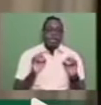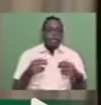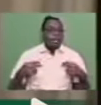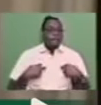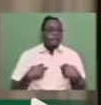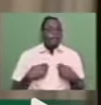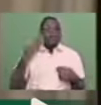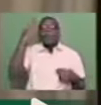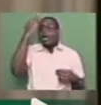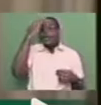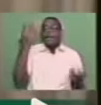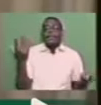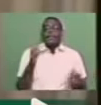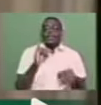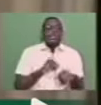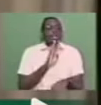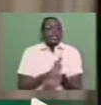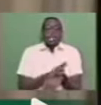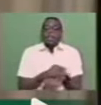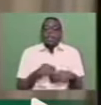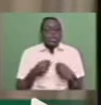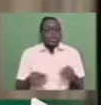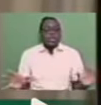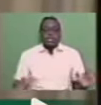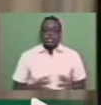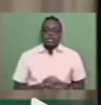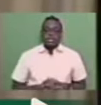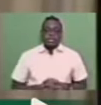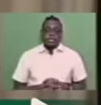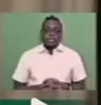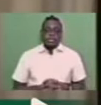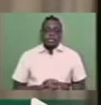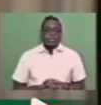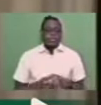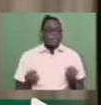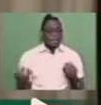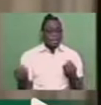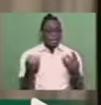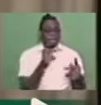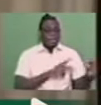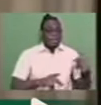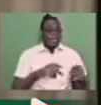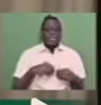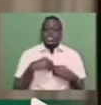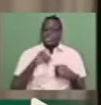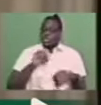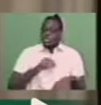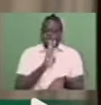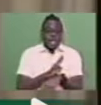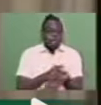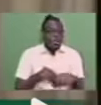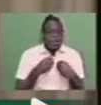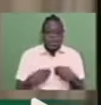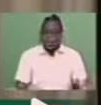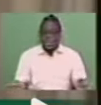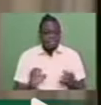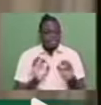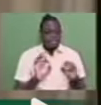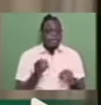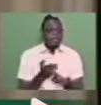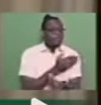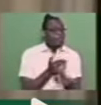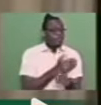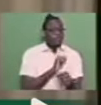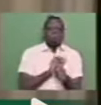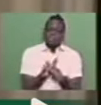this government before anyone got a COVID fever in the country. This number does not